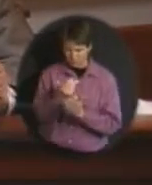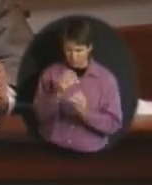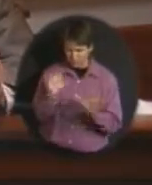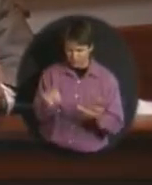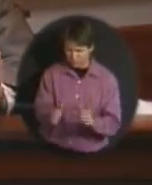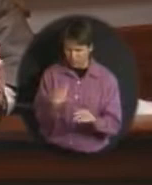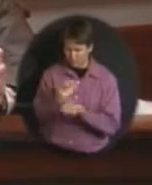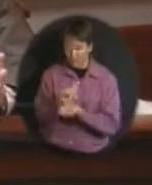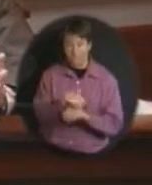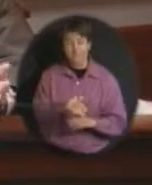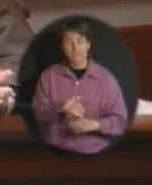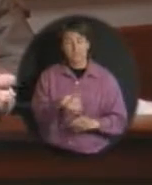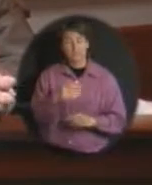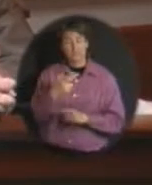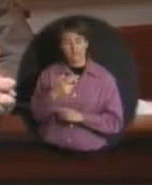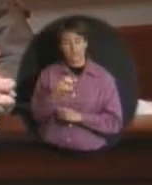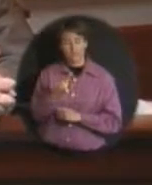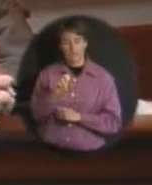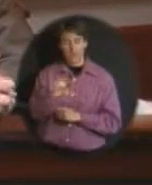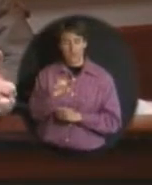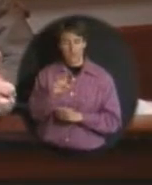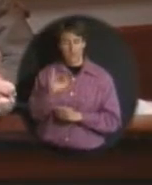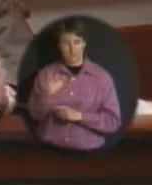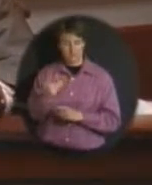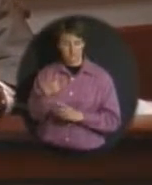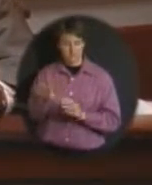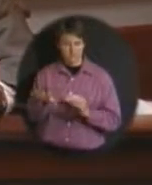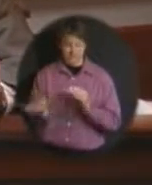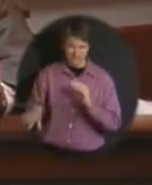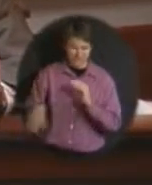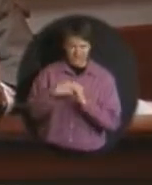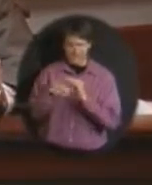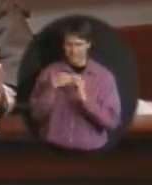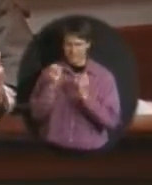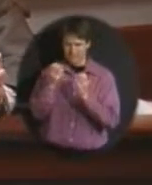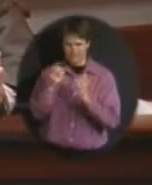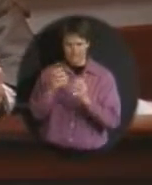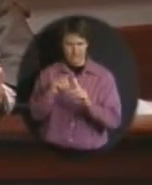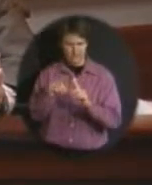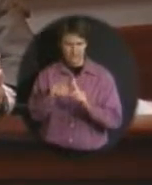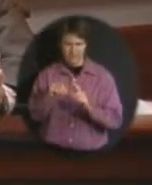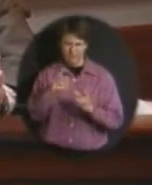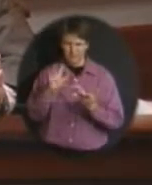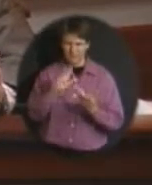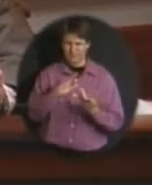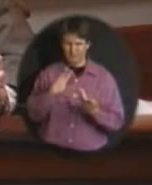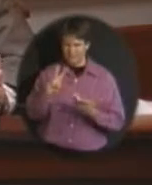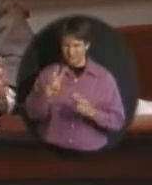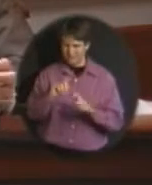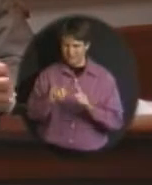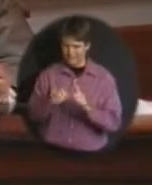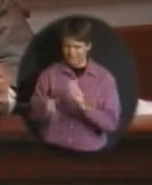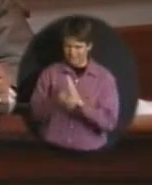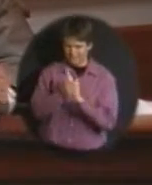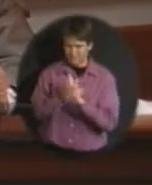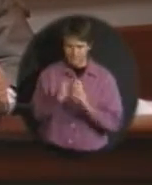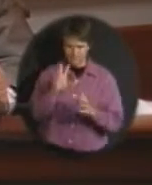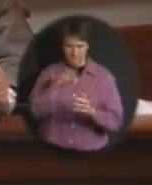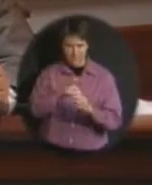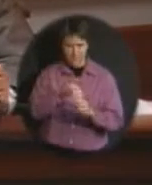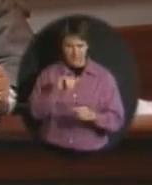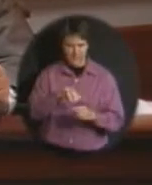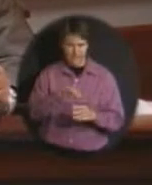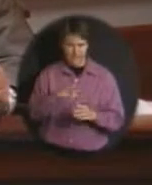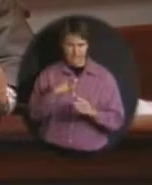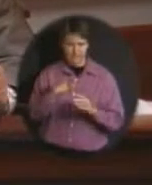The House Ed bill, though, is one that this afternoon late got loaded up with a number of things. A half a dozen different things were put into that House Ed bill, so that's